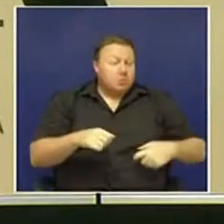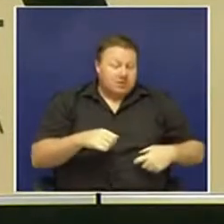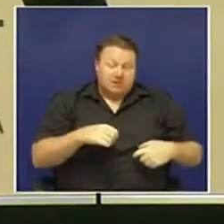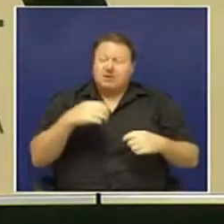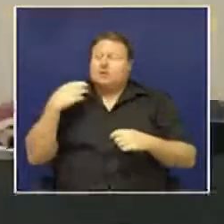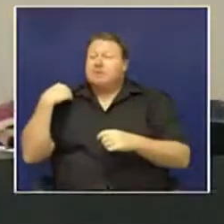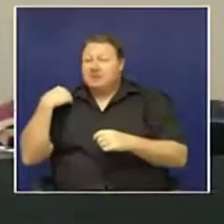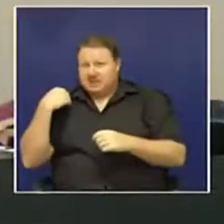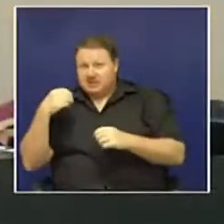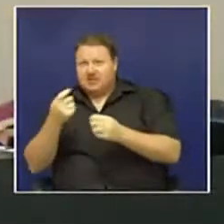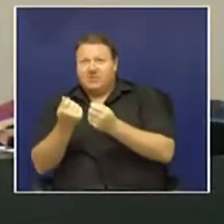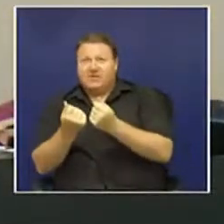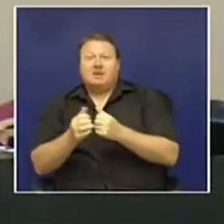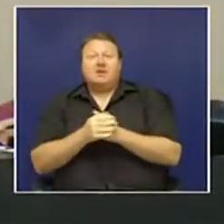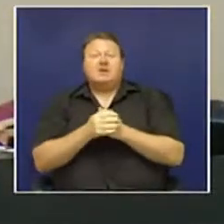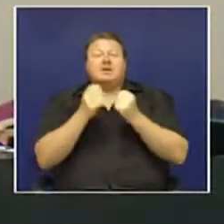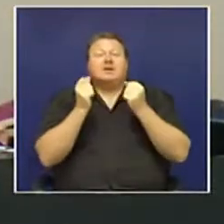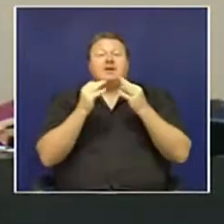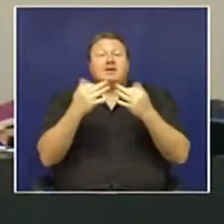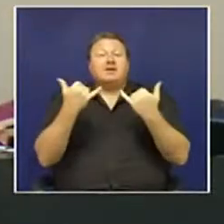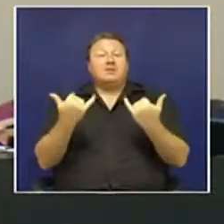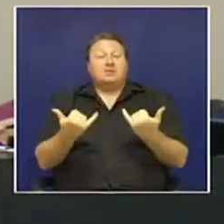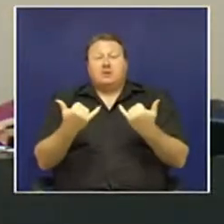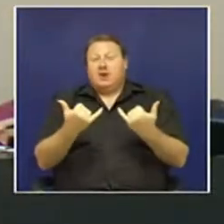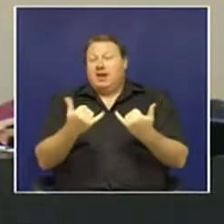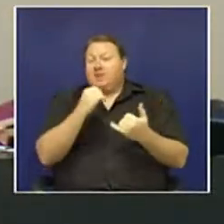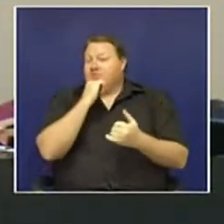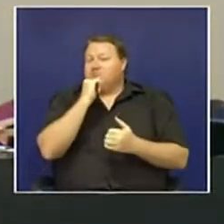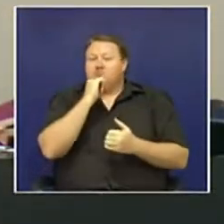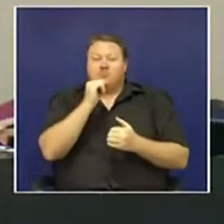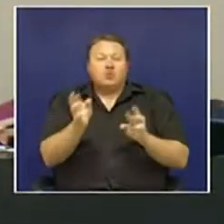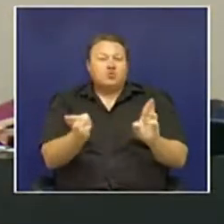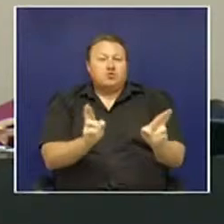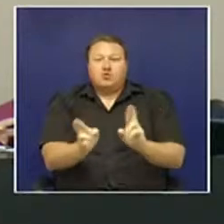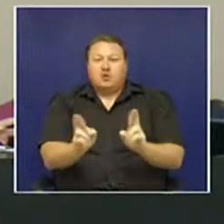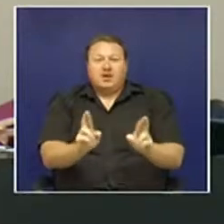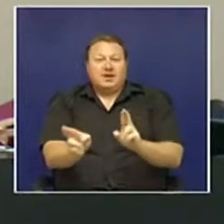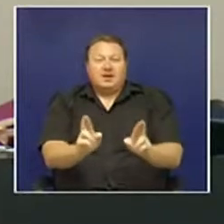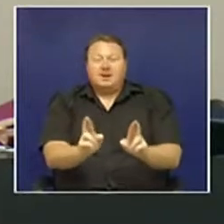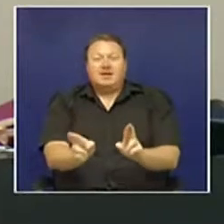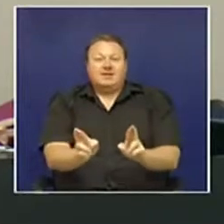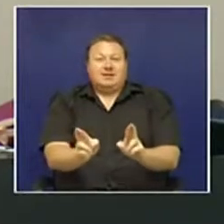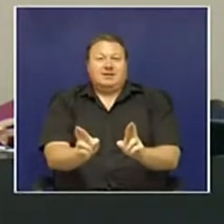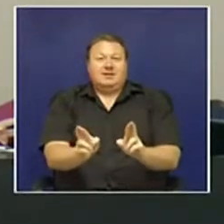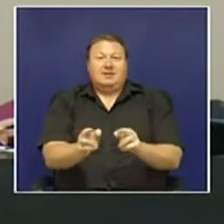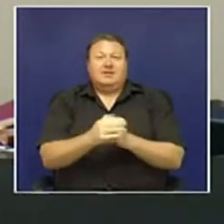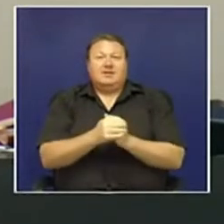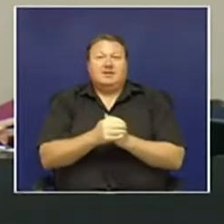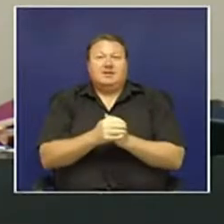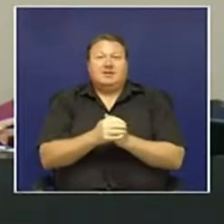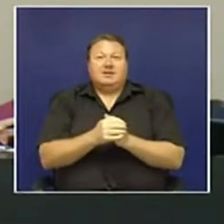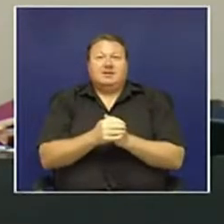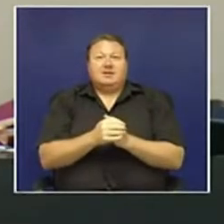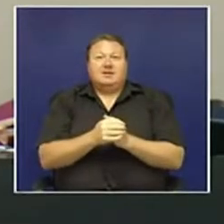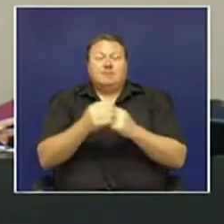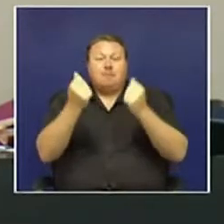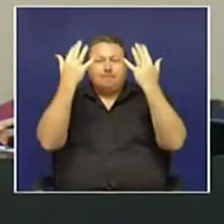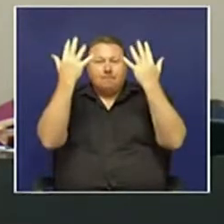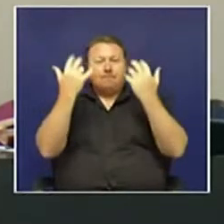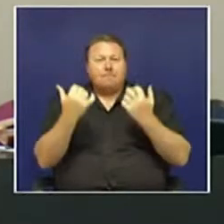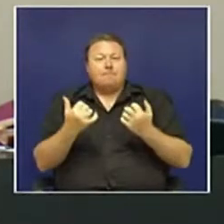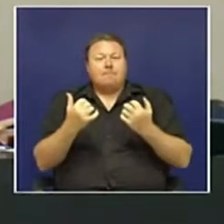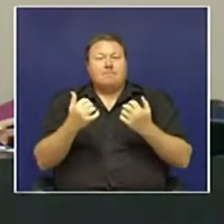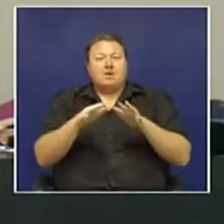that if today you are not ready, we were going to have a budget tabled